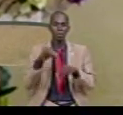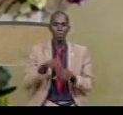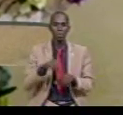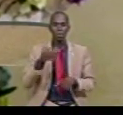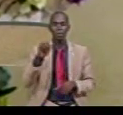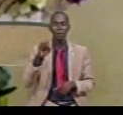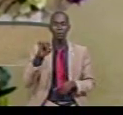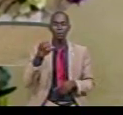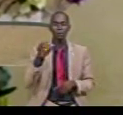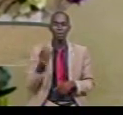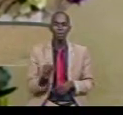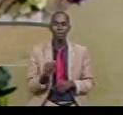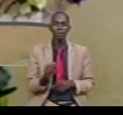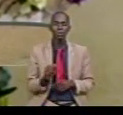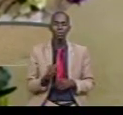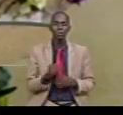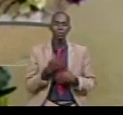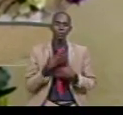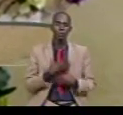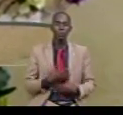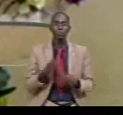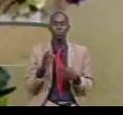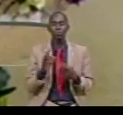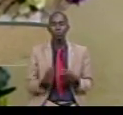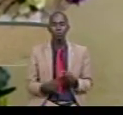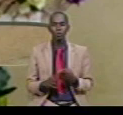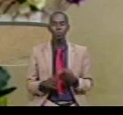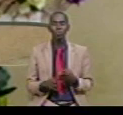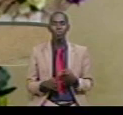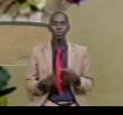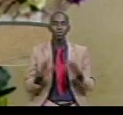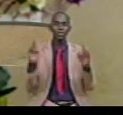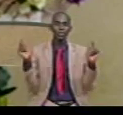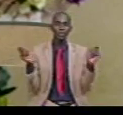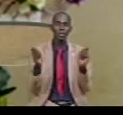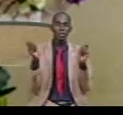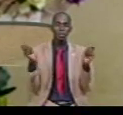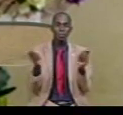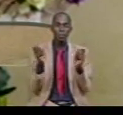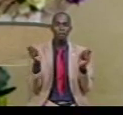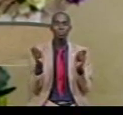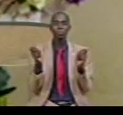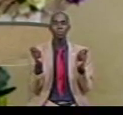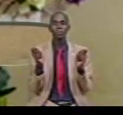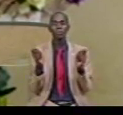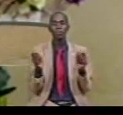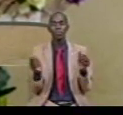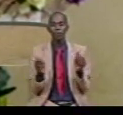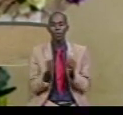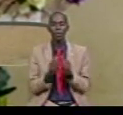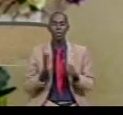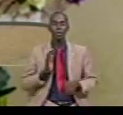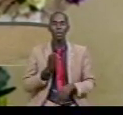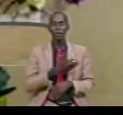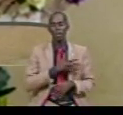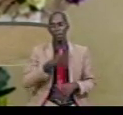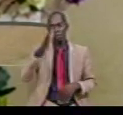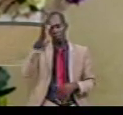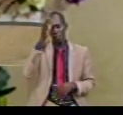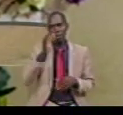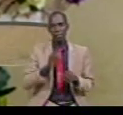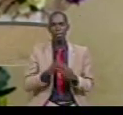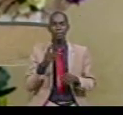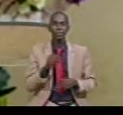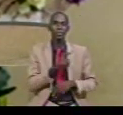wish to celebrate and felicitate with our Father in the Lord,